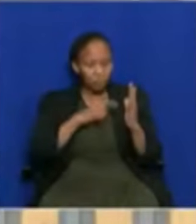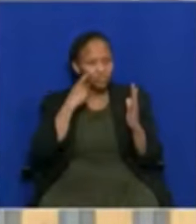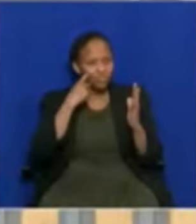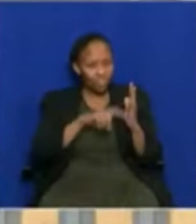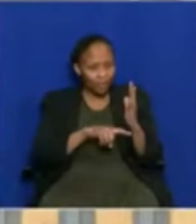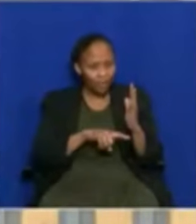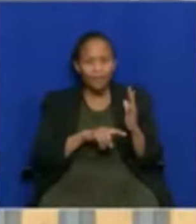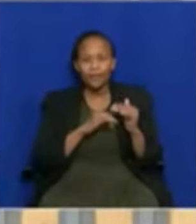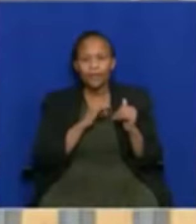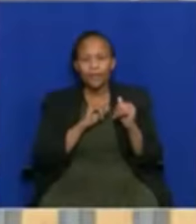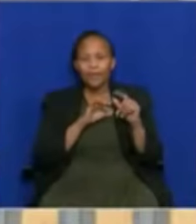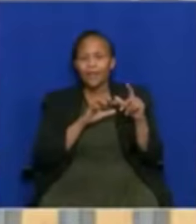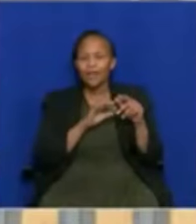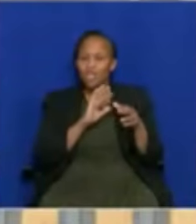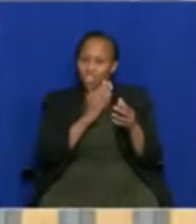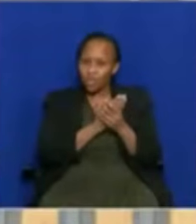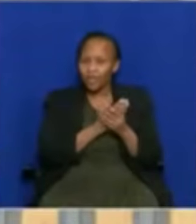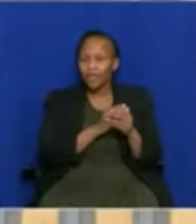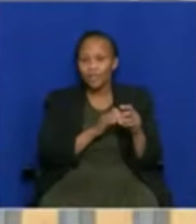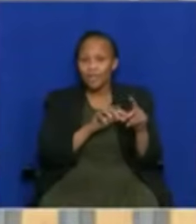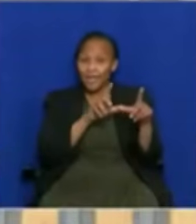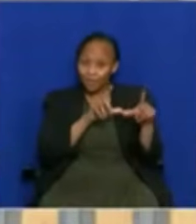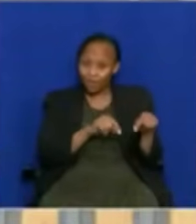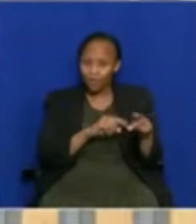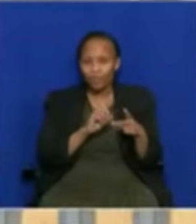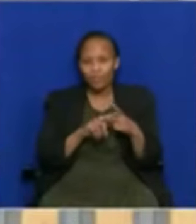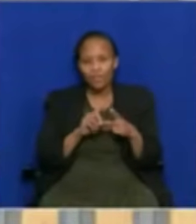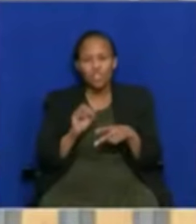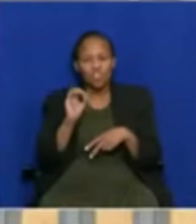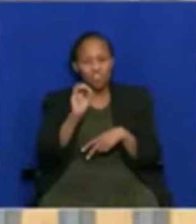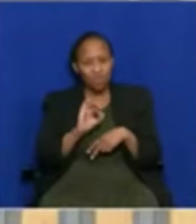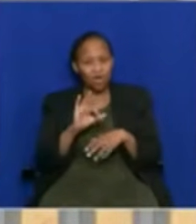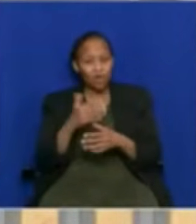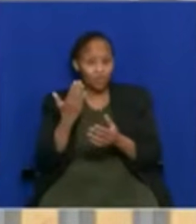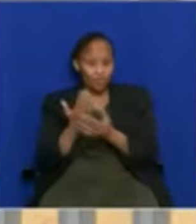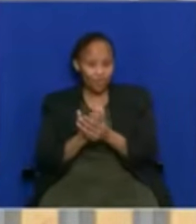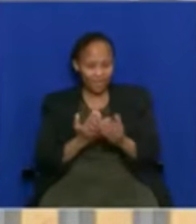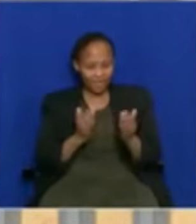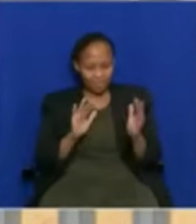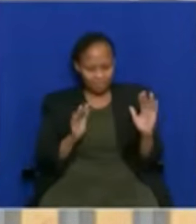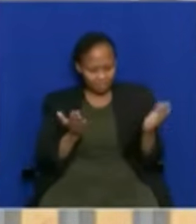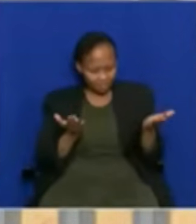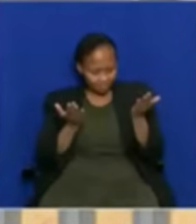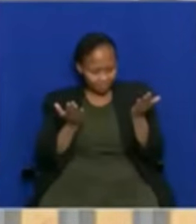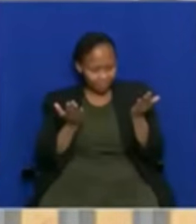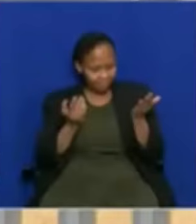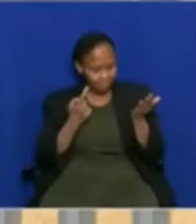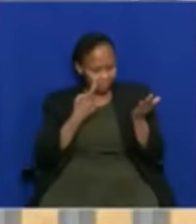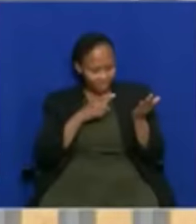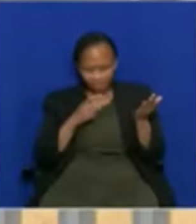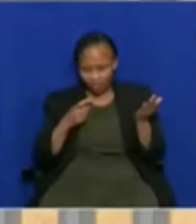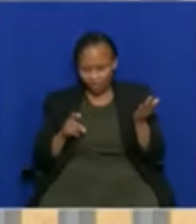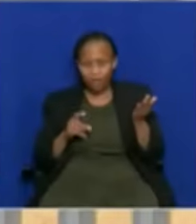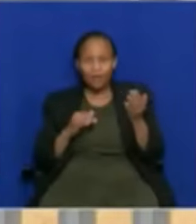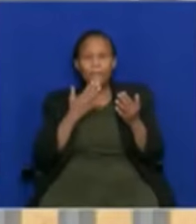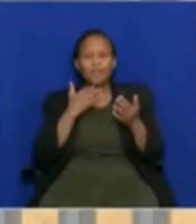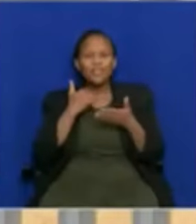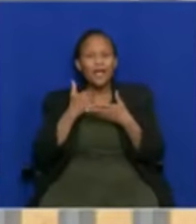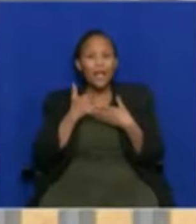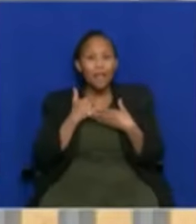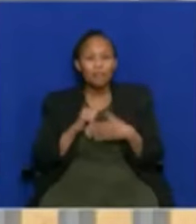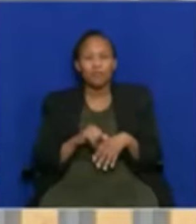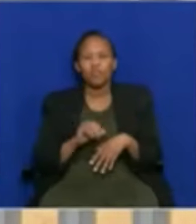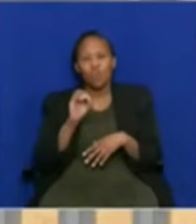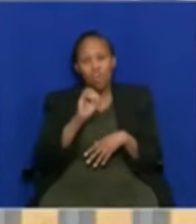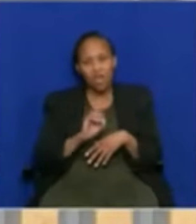Orlando. Assist me if I'm wrong. None of the complaints in the Orlando dockets and